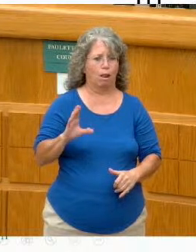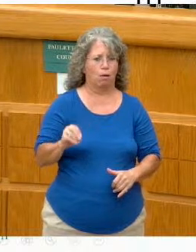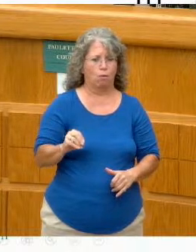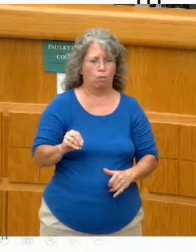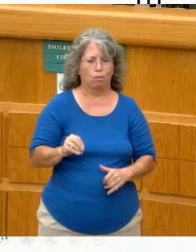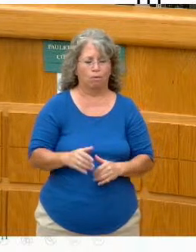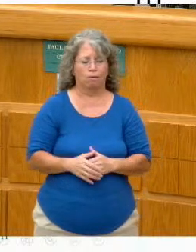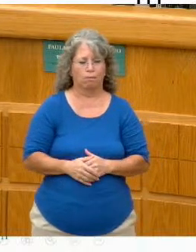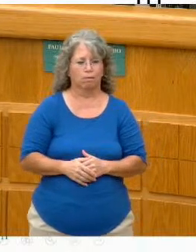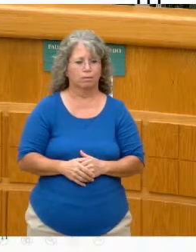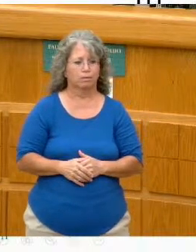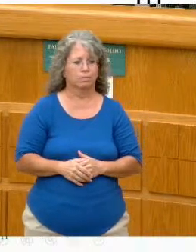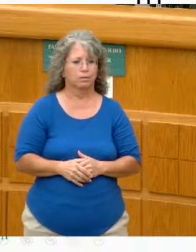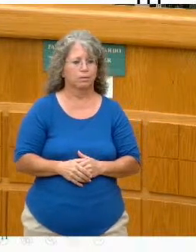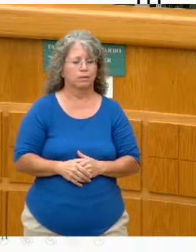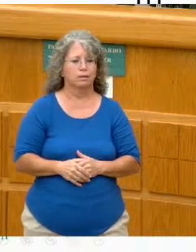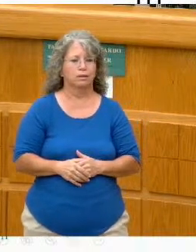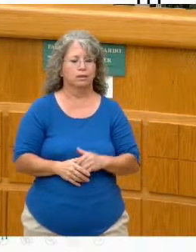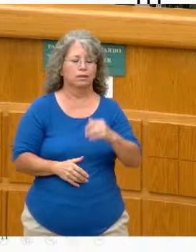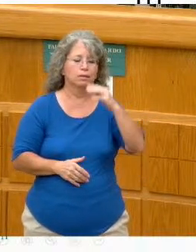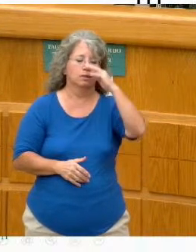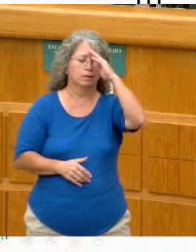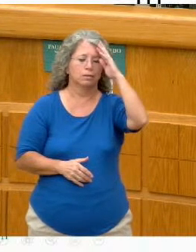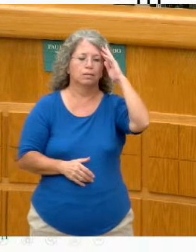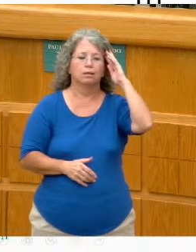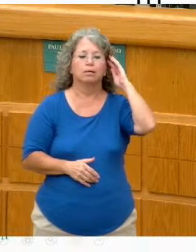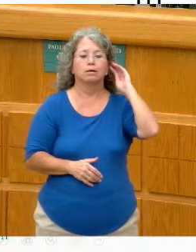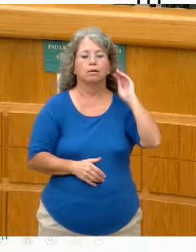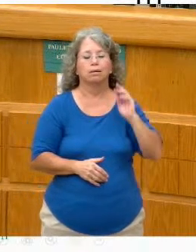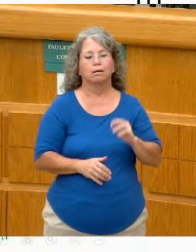On average, there's about 1 person per